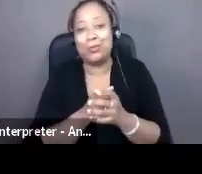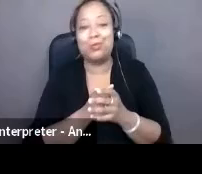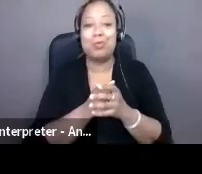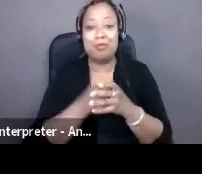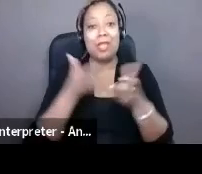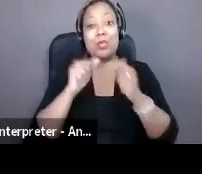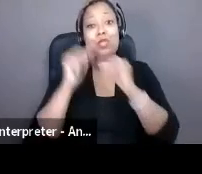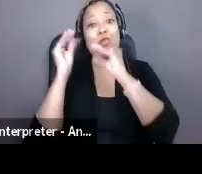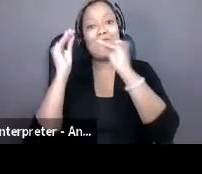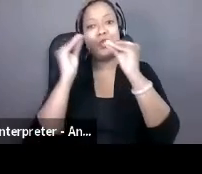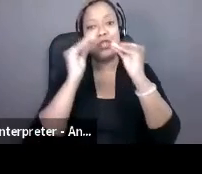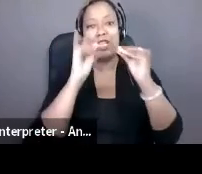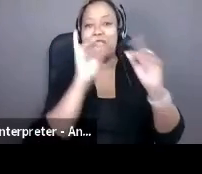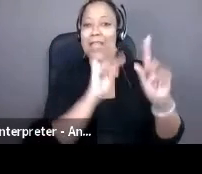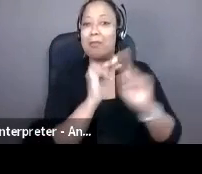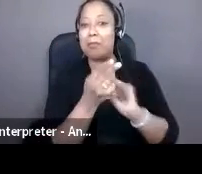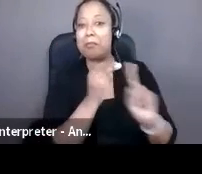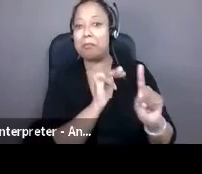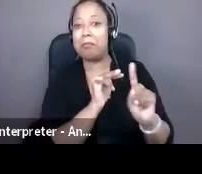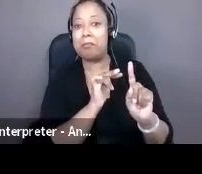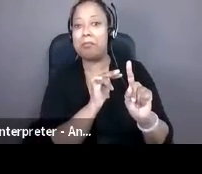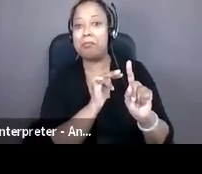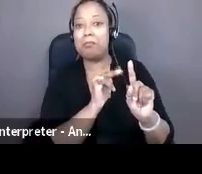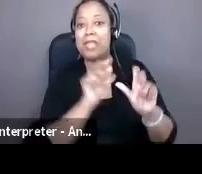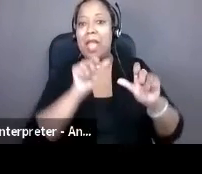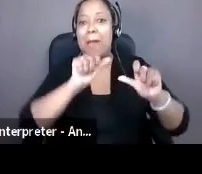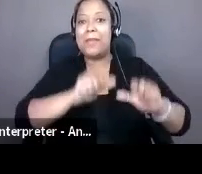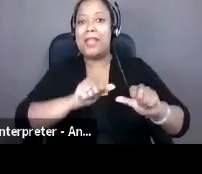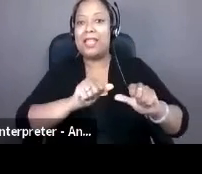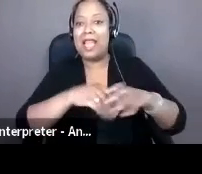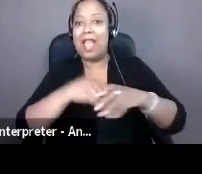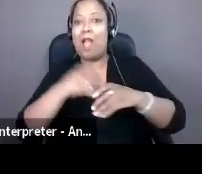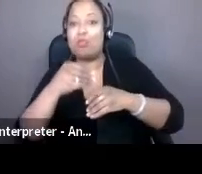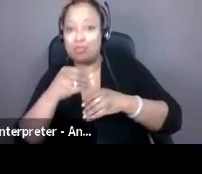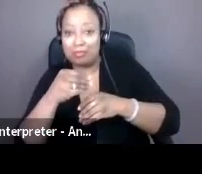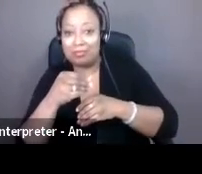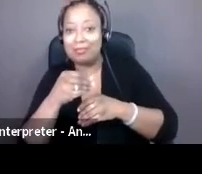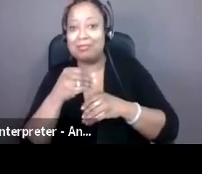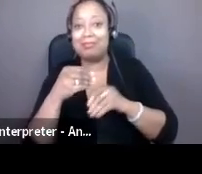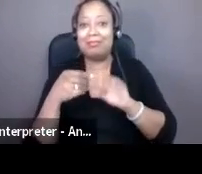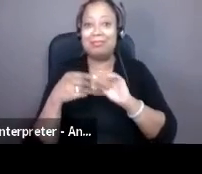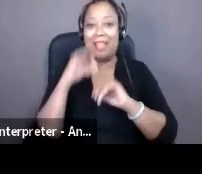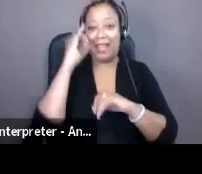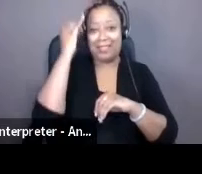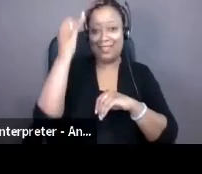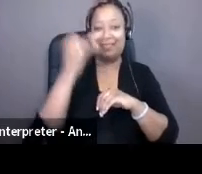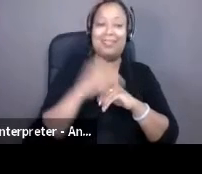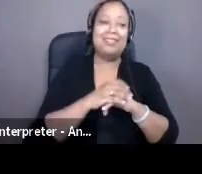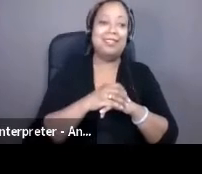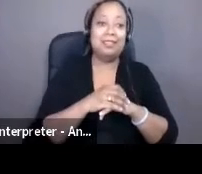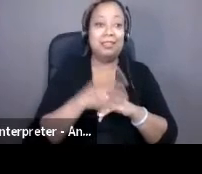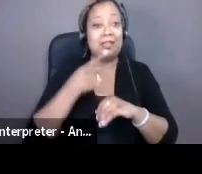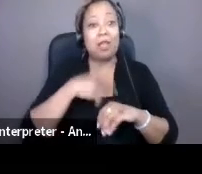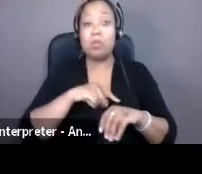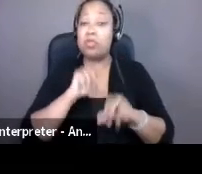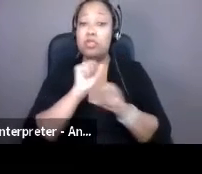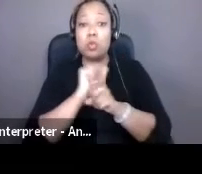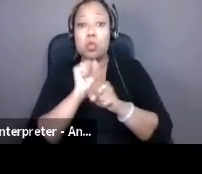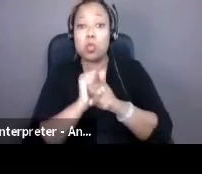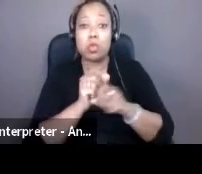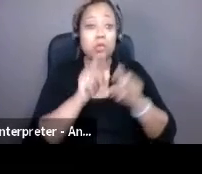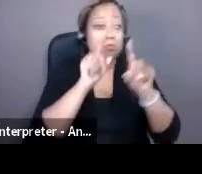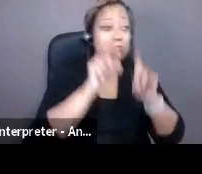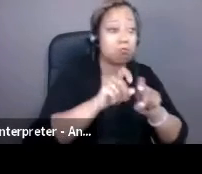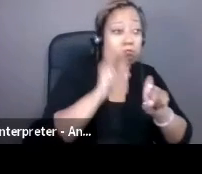teach from that ability out idea. And then we'll just work trial and error to find